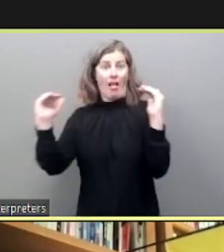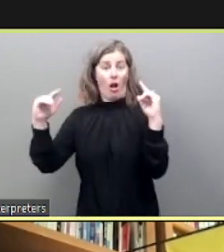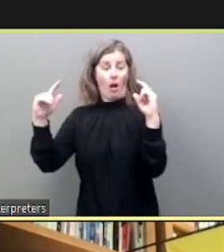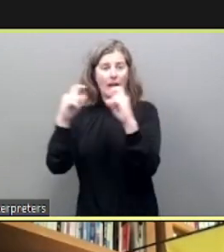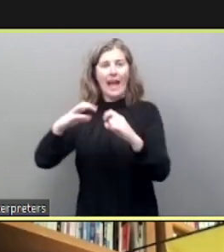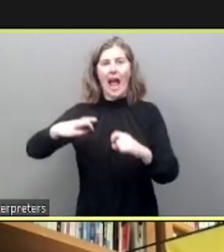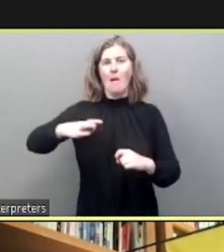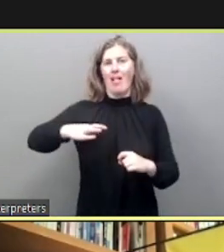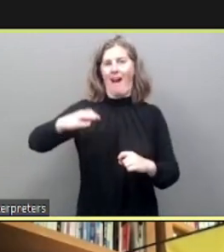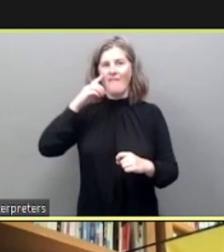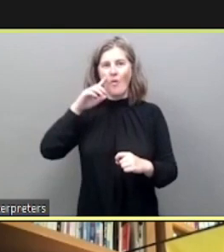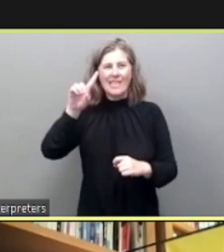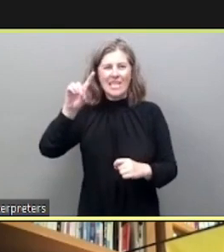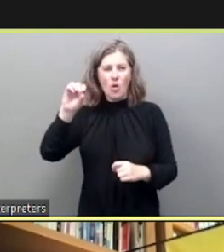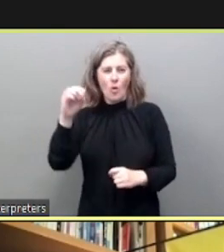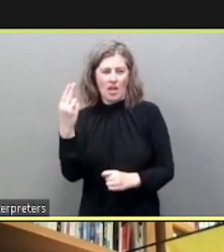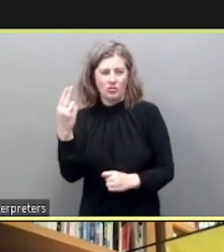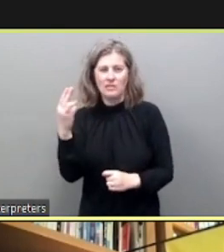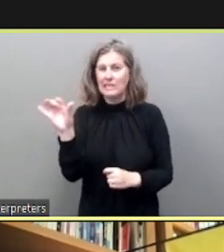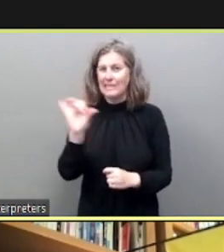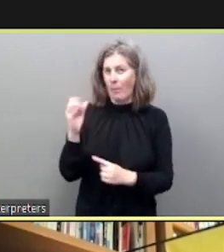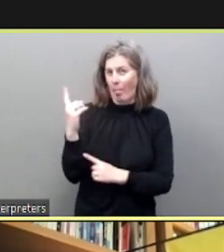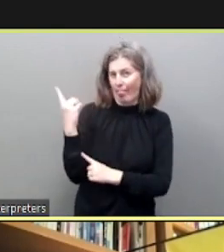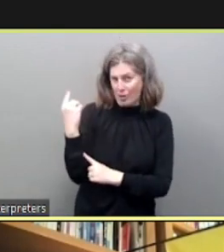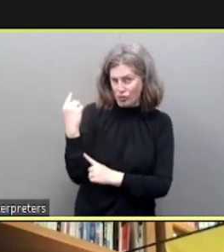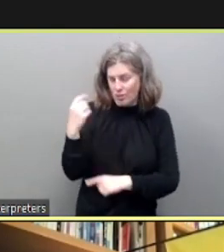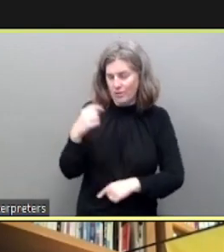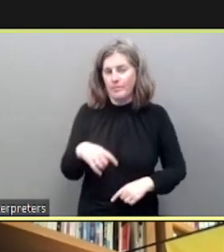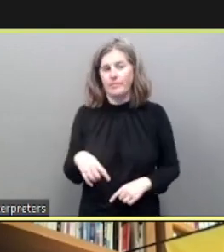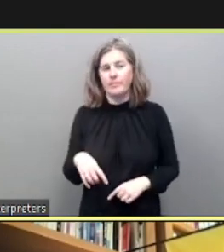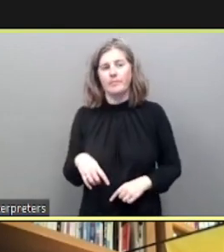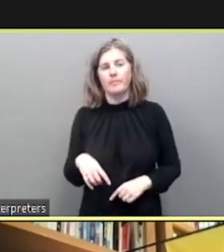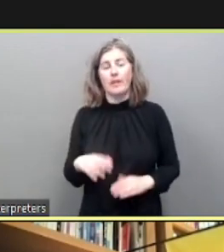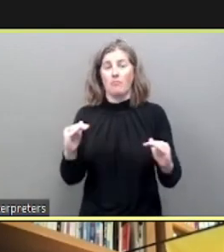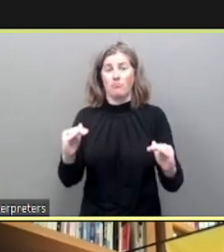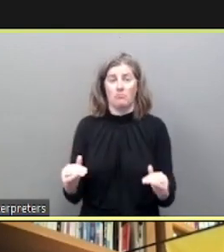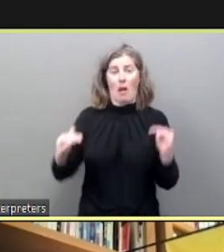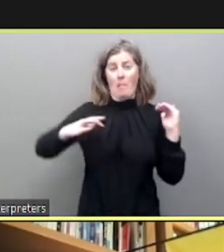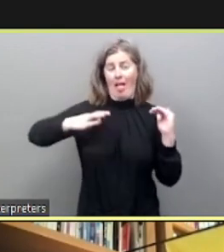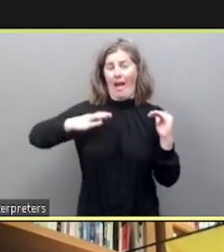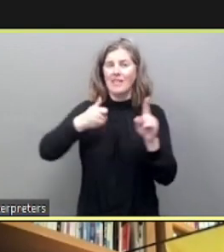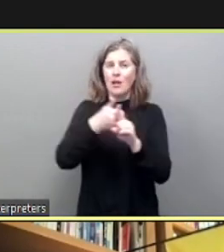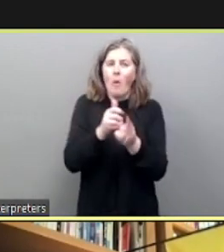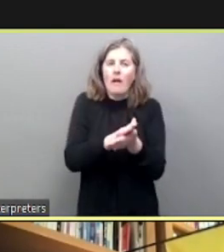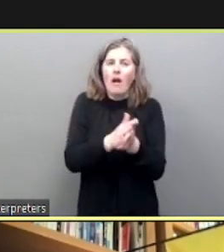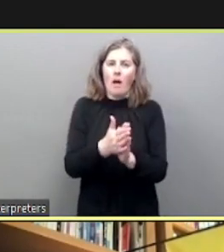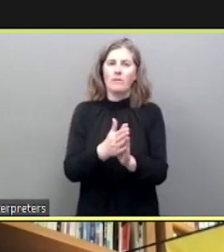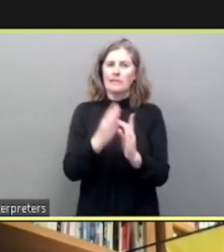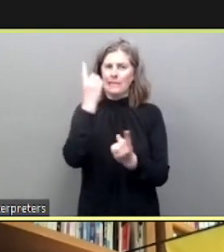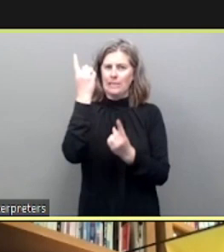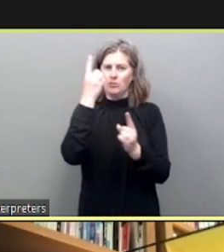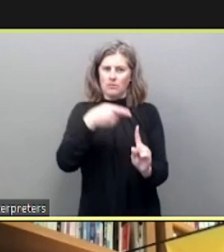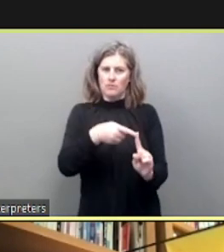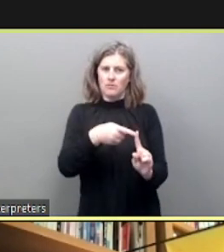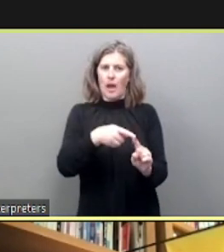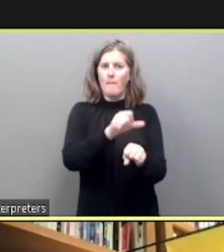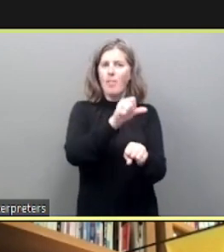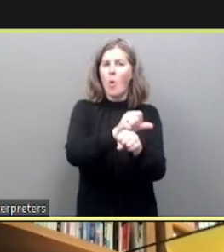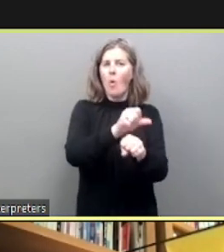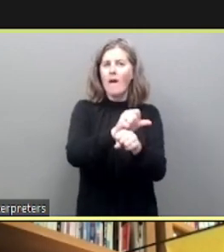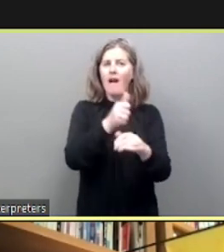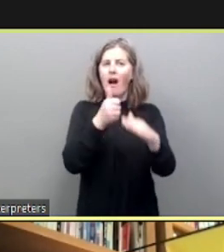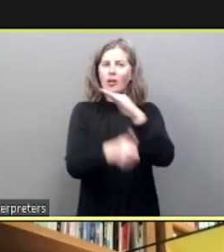the Department of Health like last time, and they will essentially become considered an employee of the